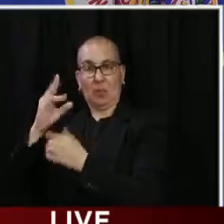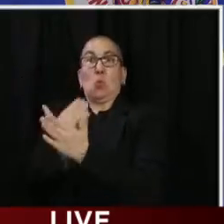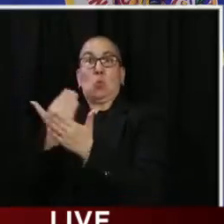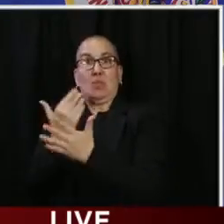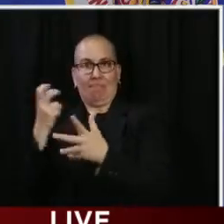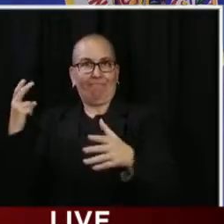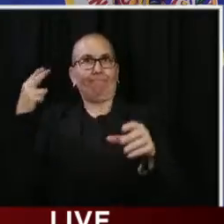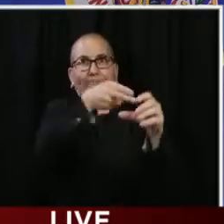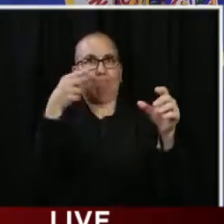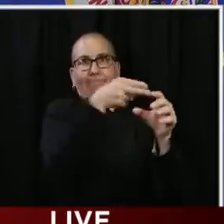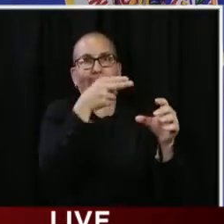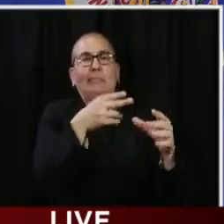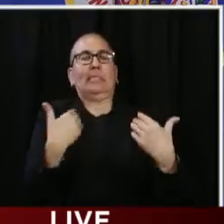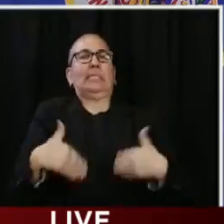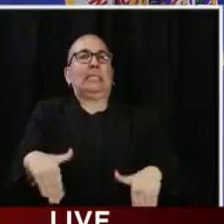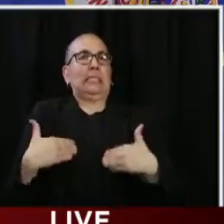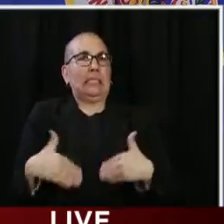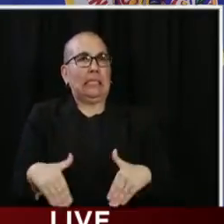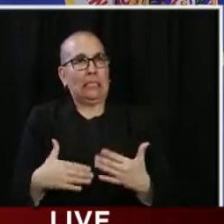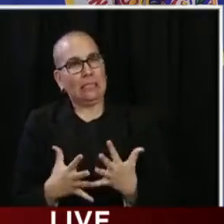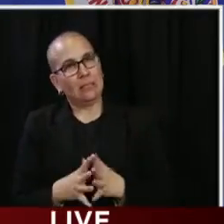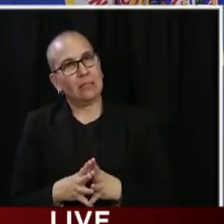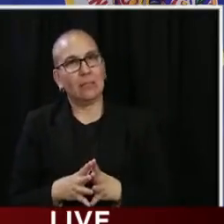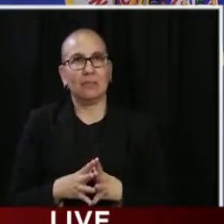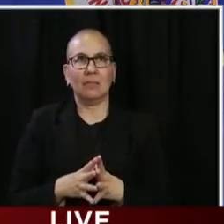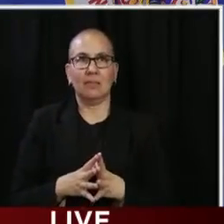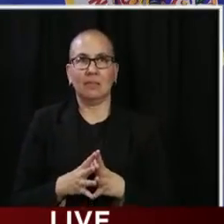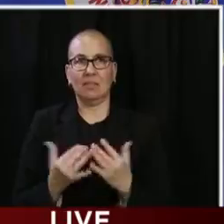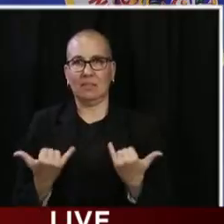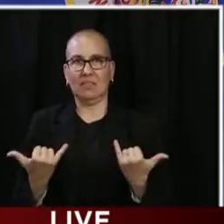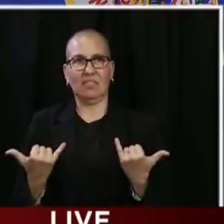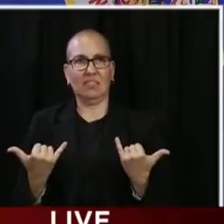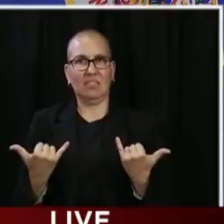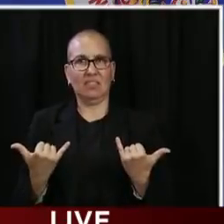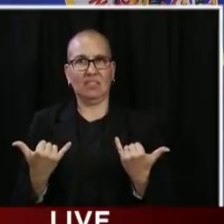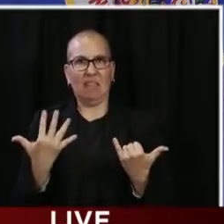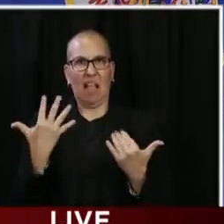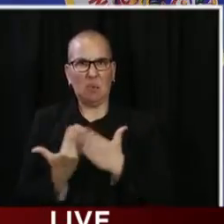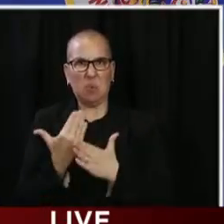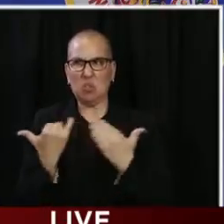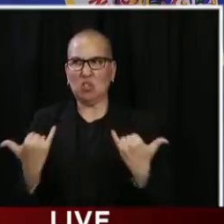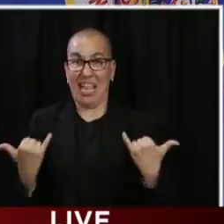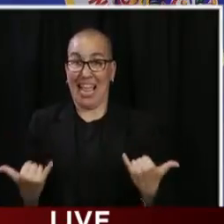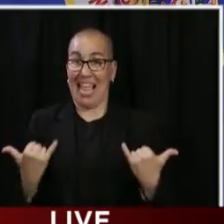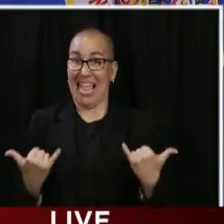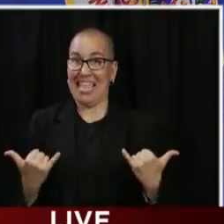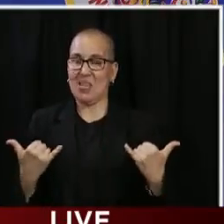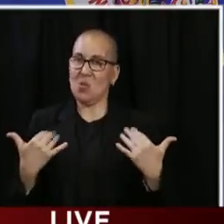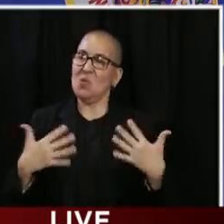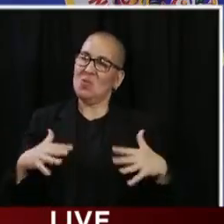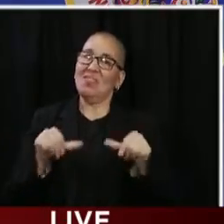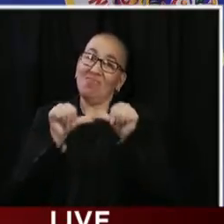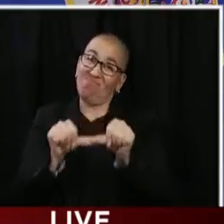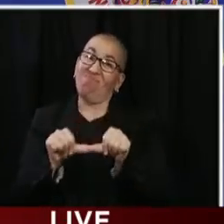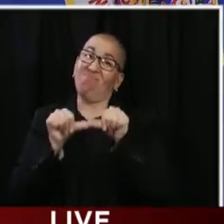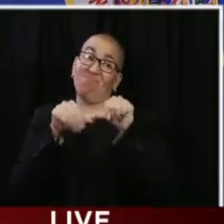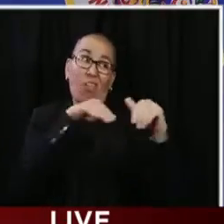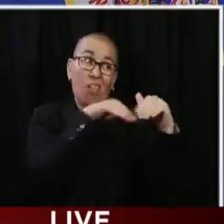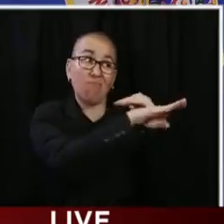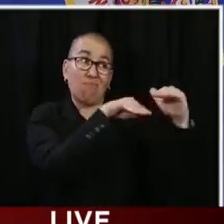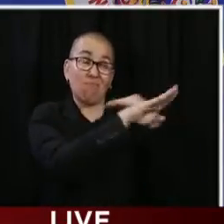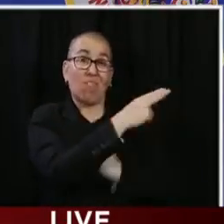just continue to be in a pattern with a lot of variation in it, which gives us a lot of pause for